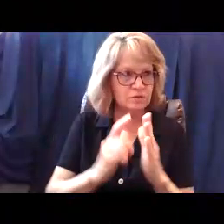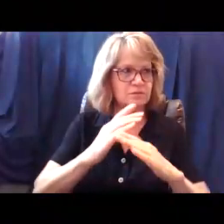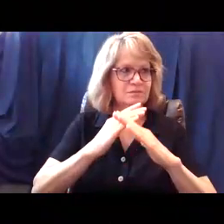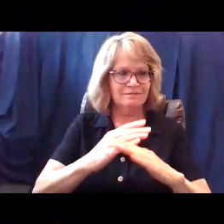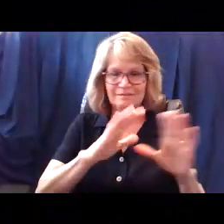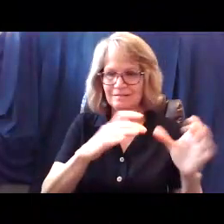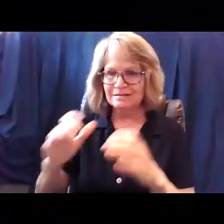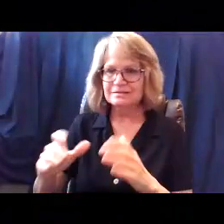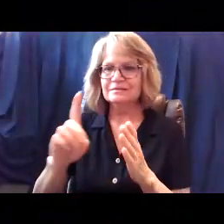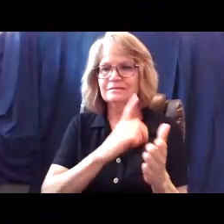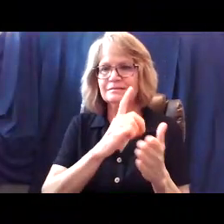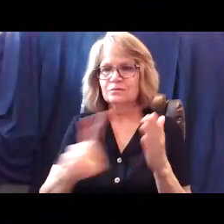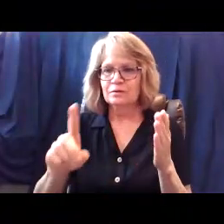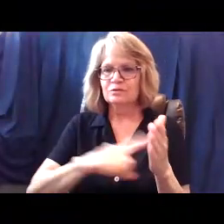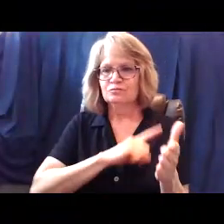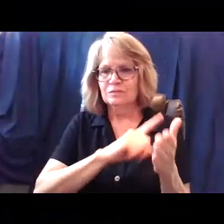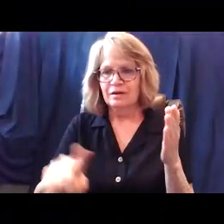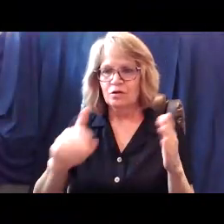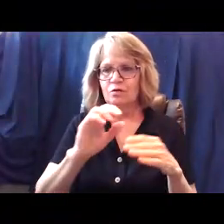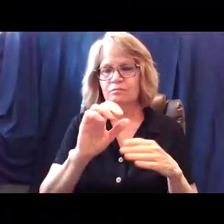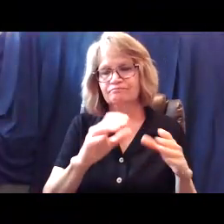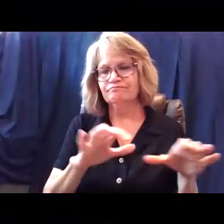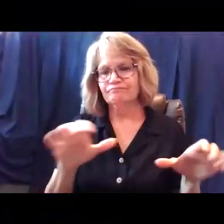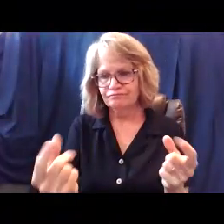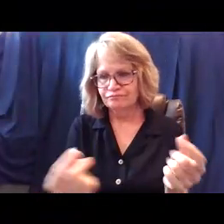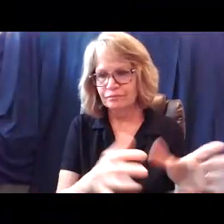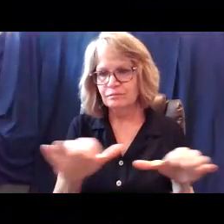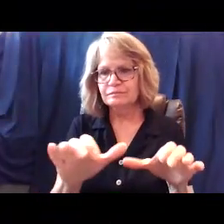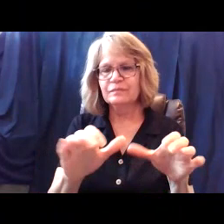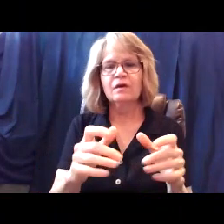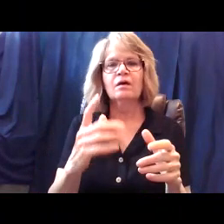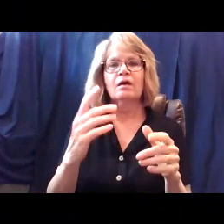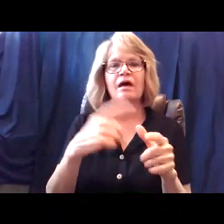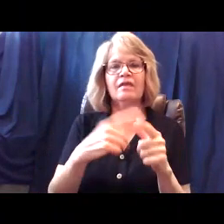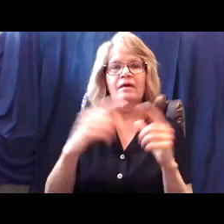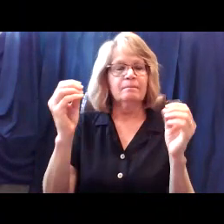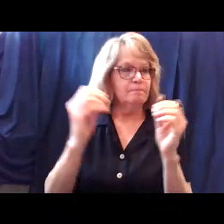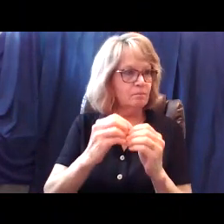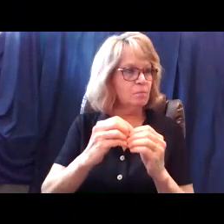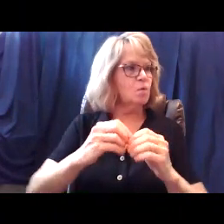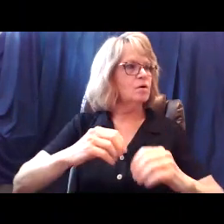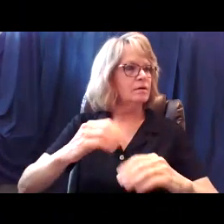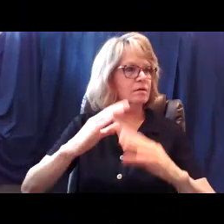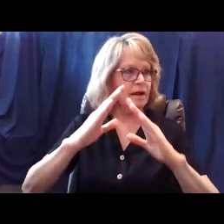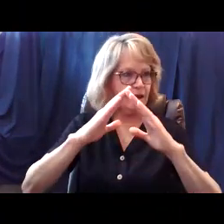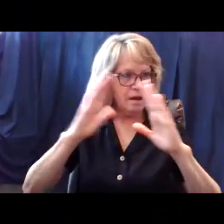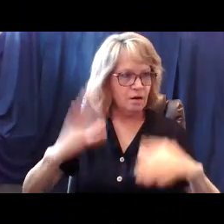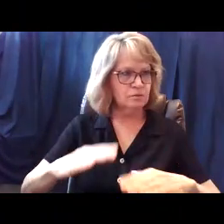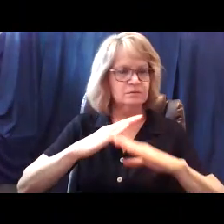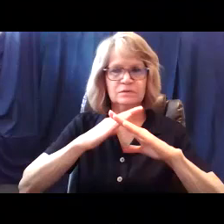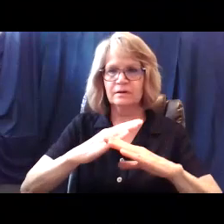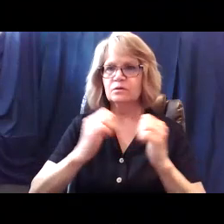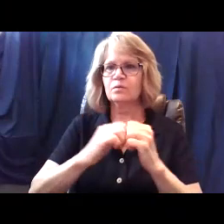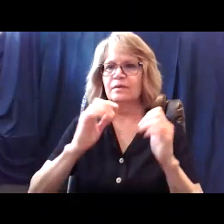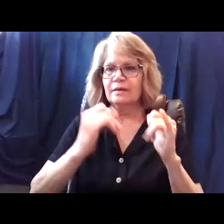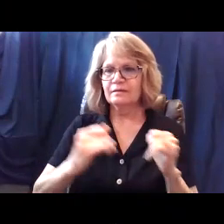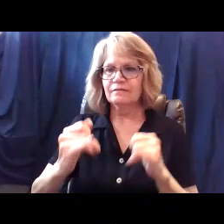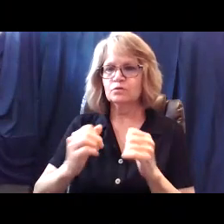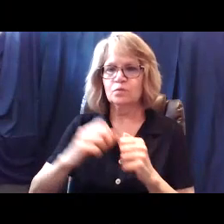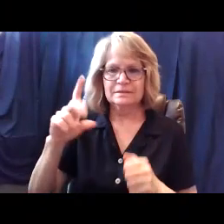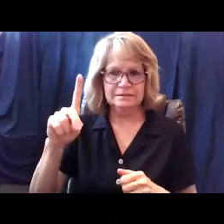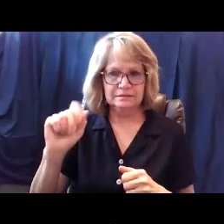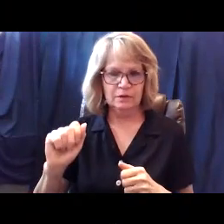discriminatory practices. And then we're going to dive more specifically into fair housing protections for individuals with disabilities.